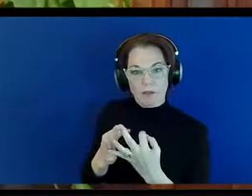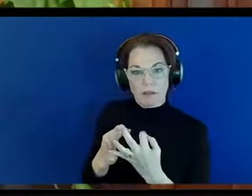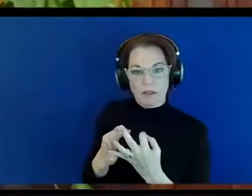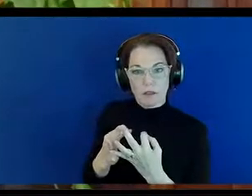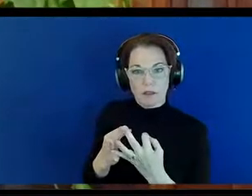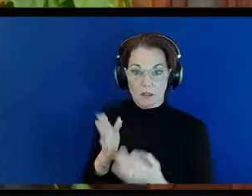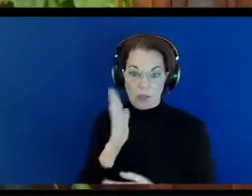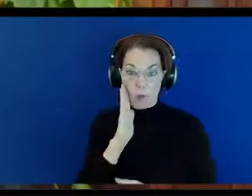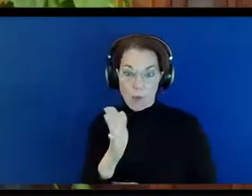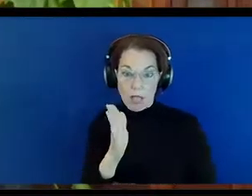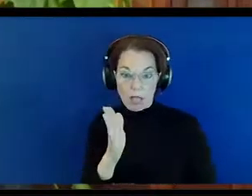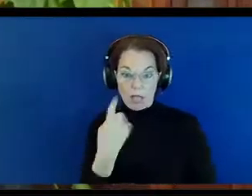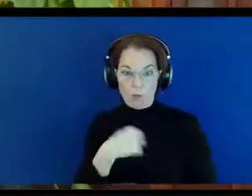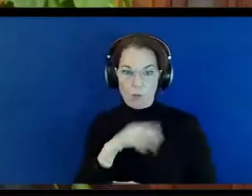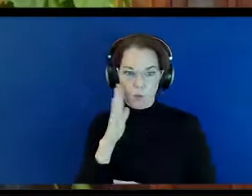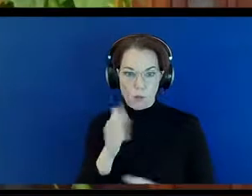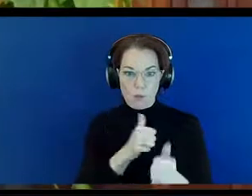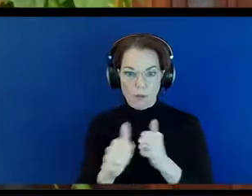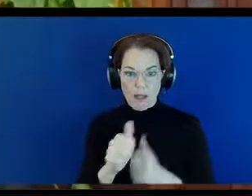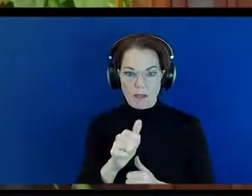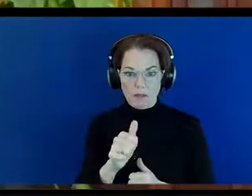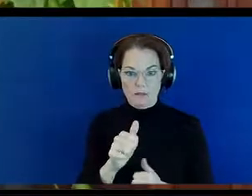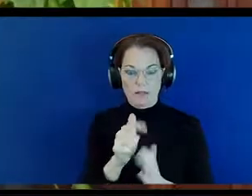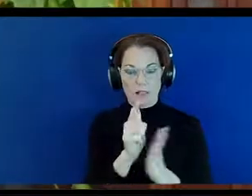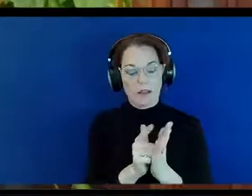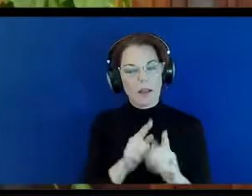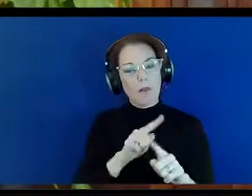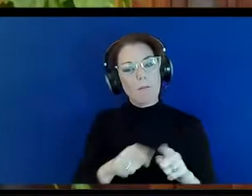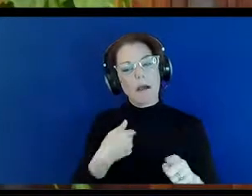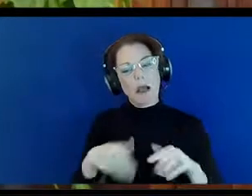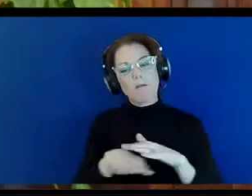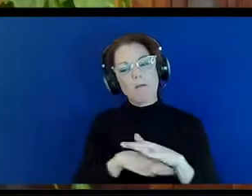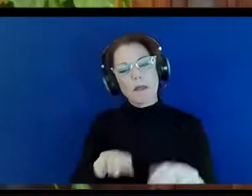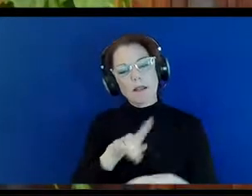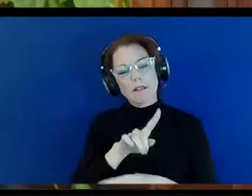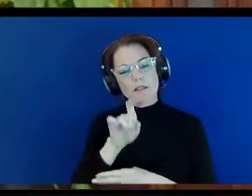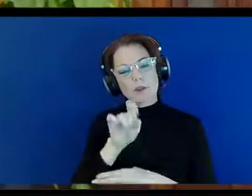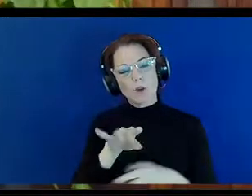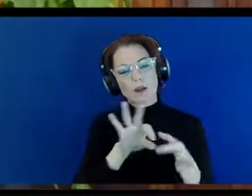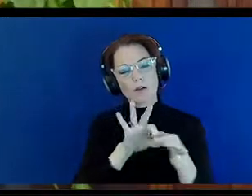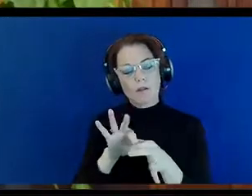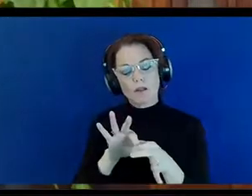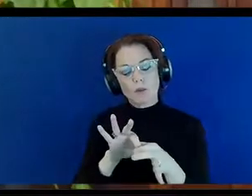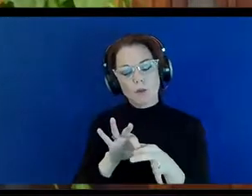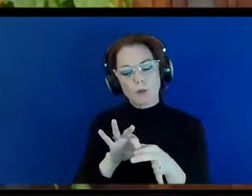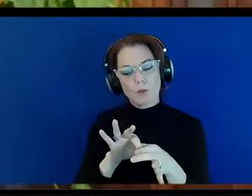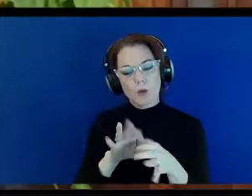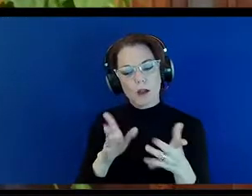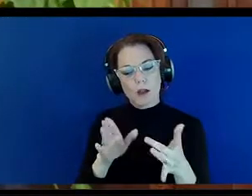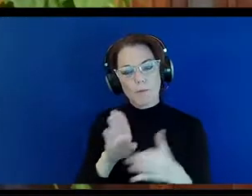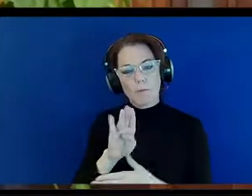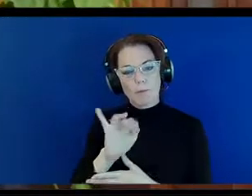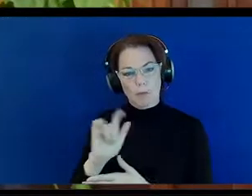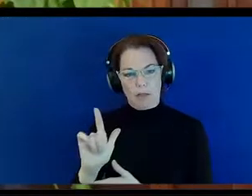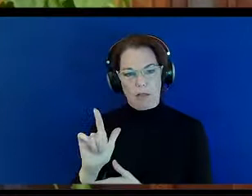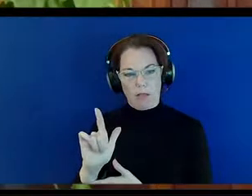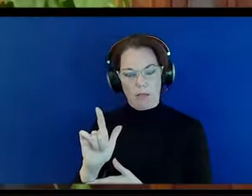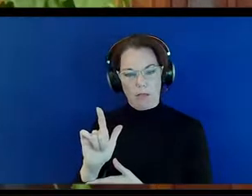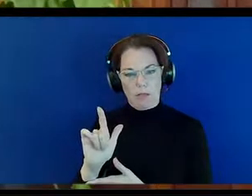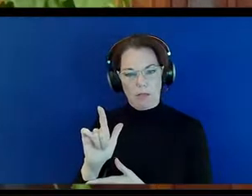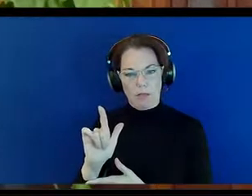passed. But I wanted to ask you just a basic question about the nature of the bill and why